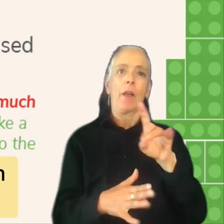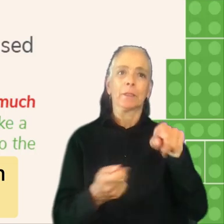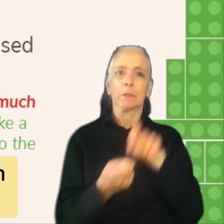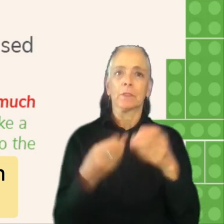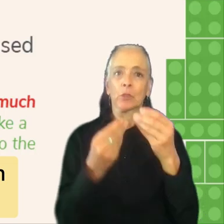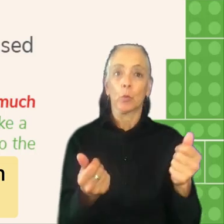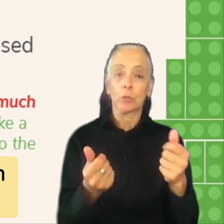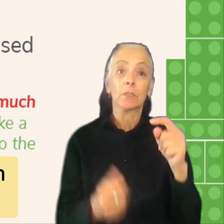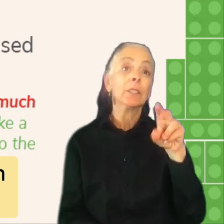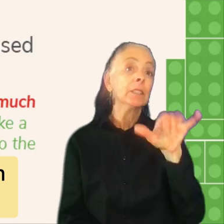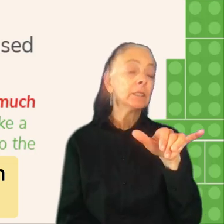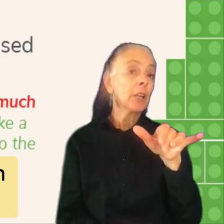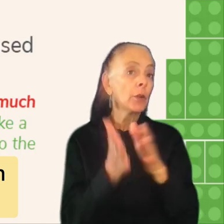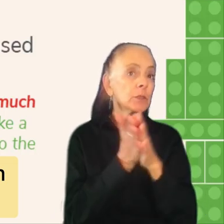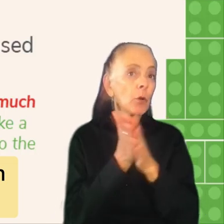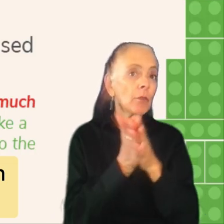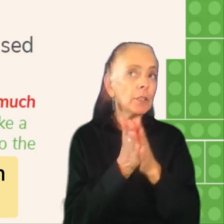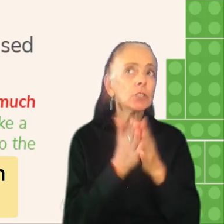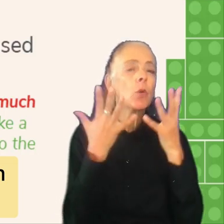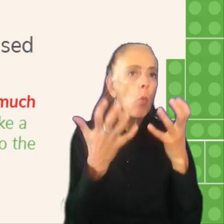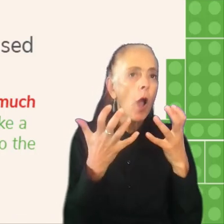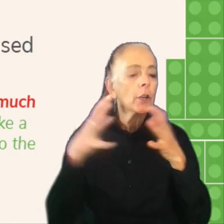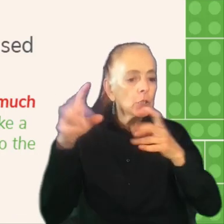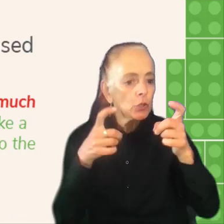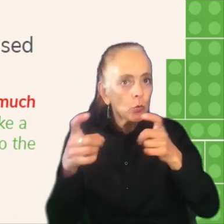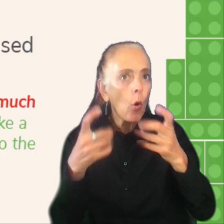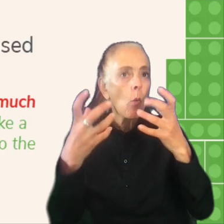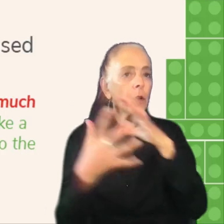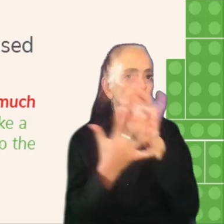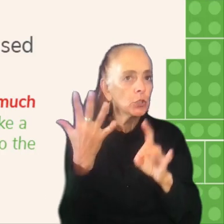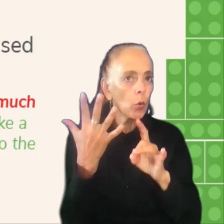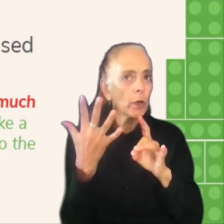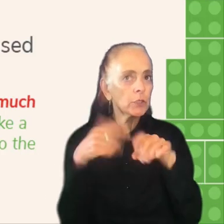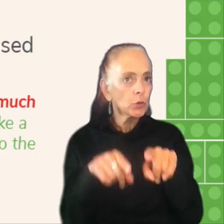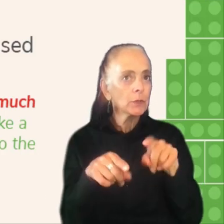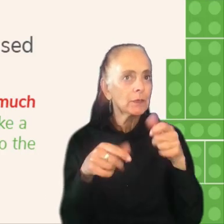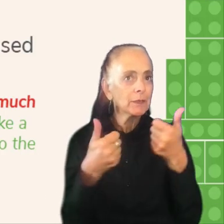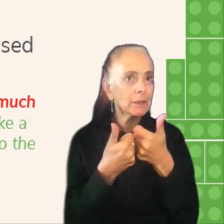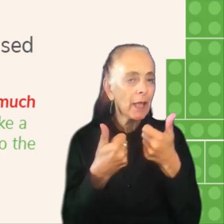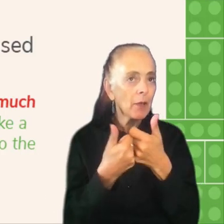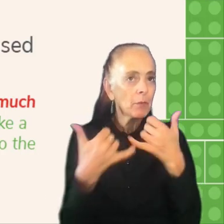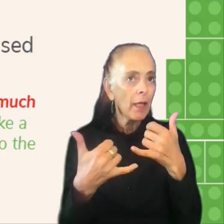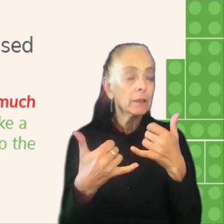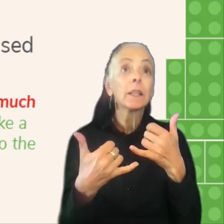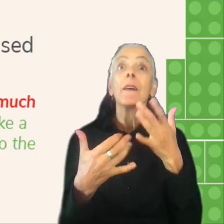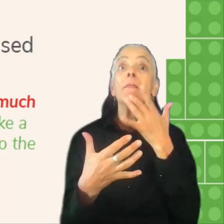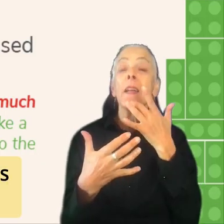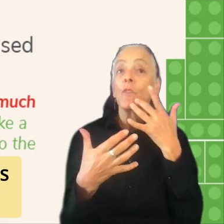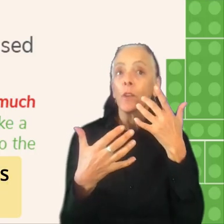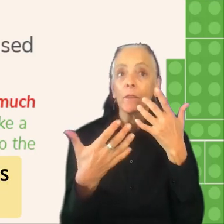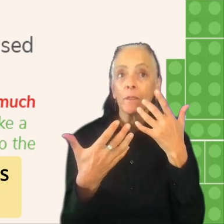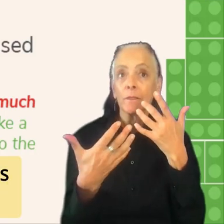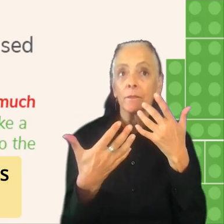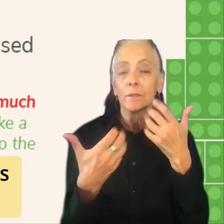Terry was driven by this motivation to have control and choice over his gameplay. So his favorite games are strategy games,